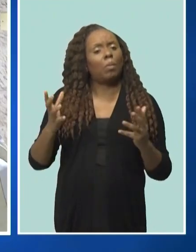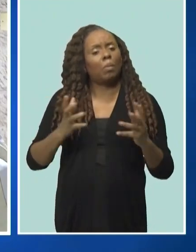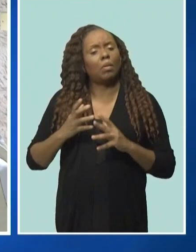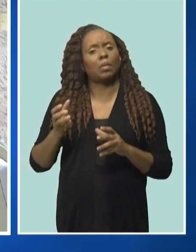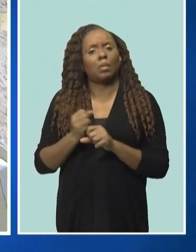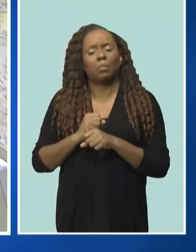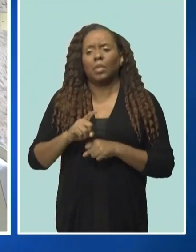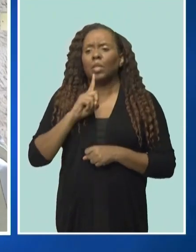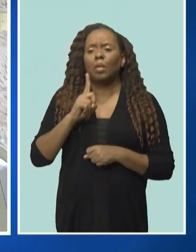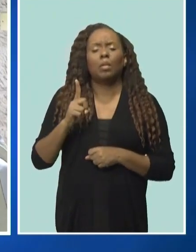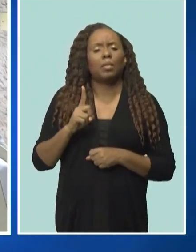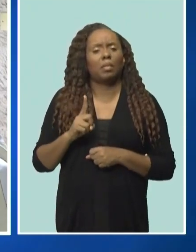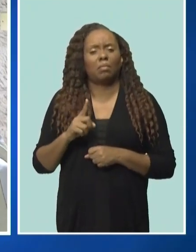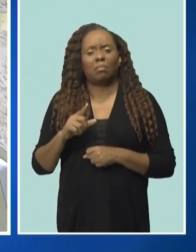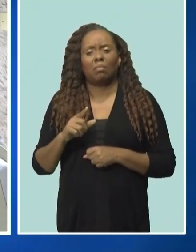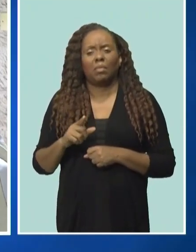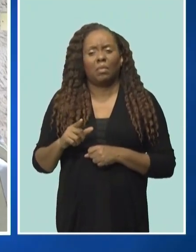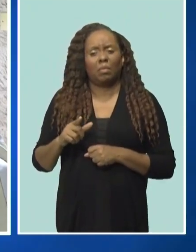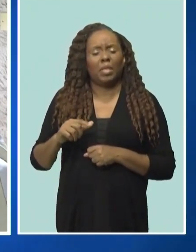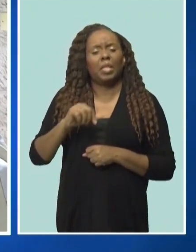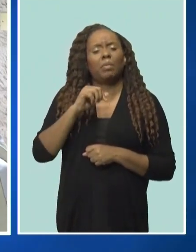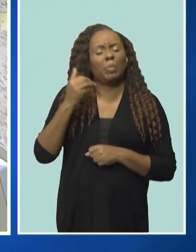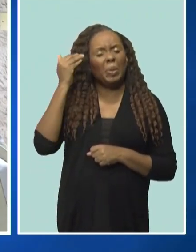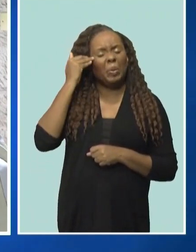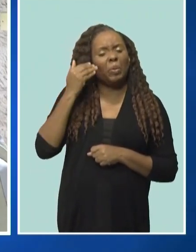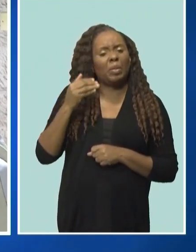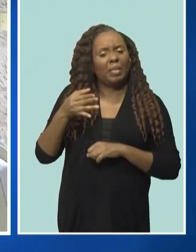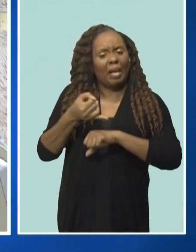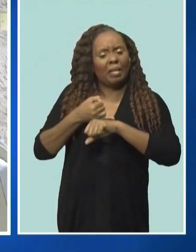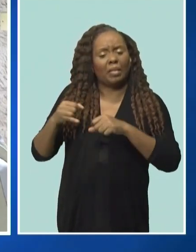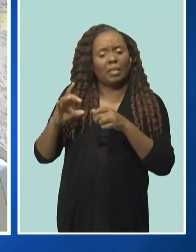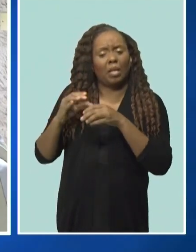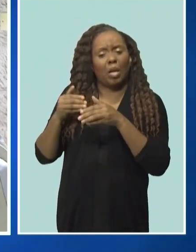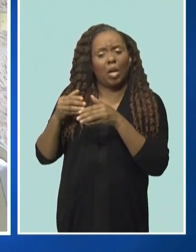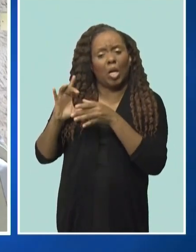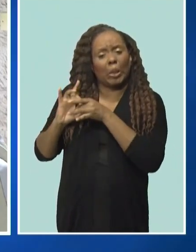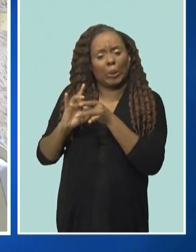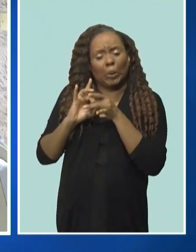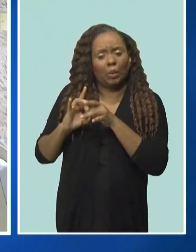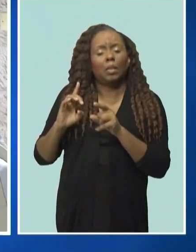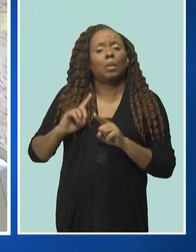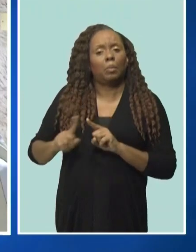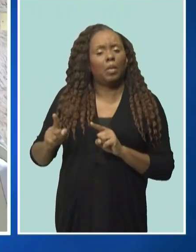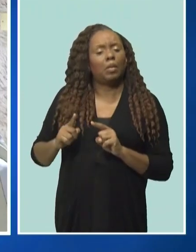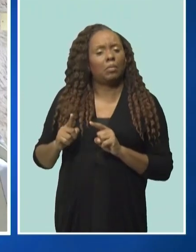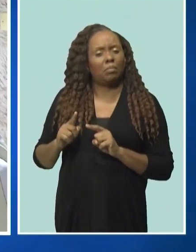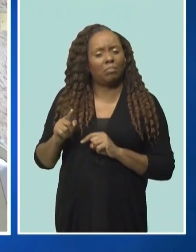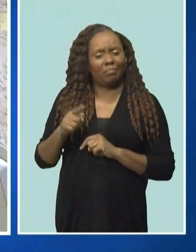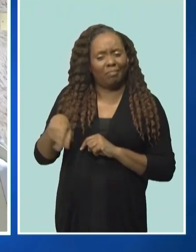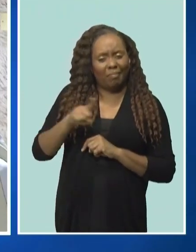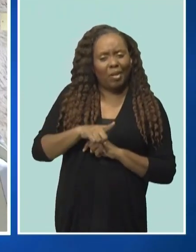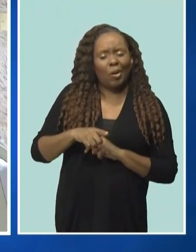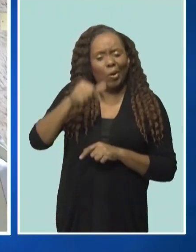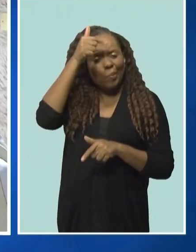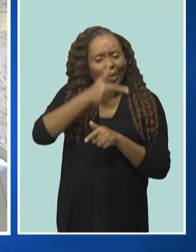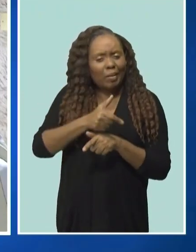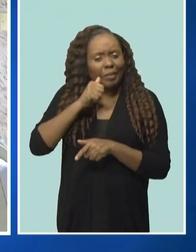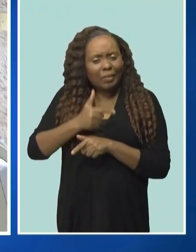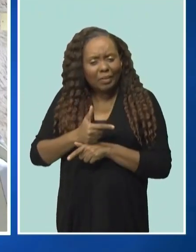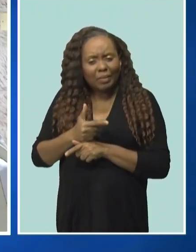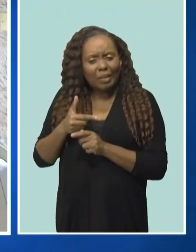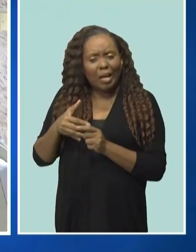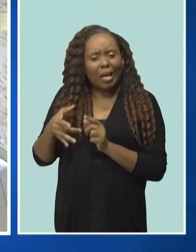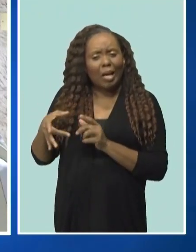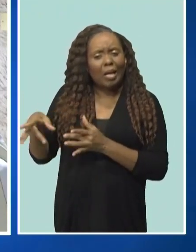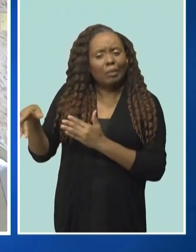a brother. It is being a sister, because that is who we are. All it